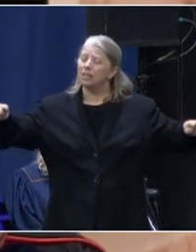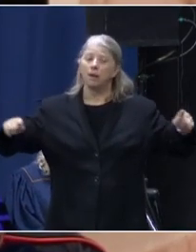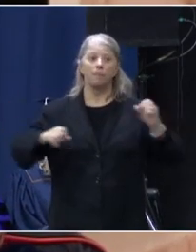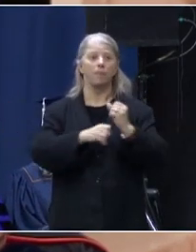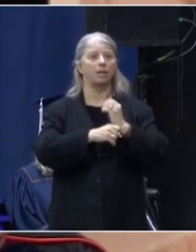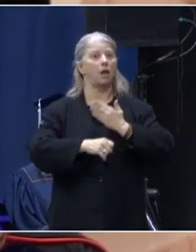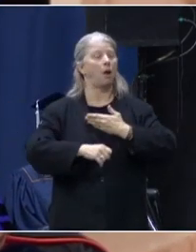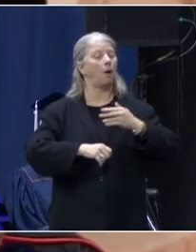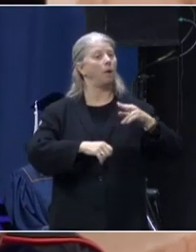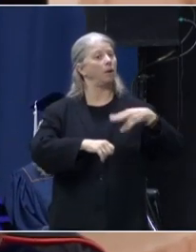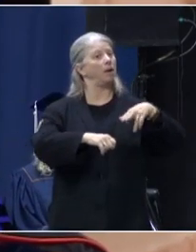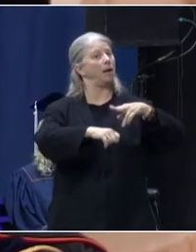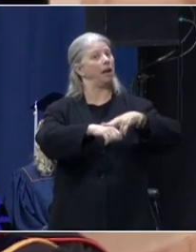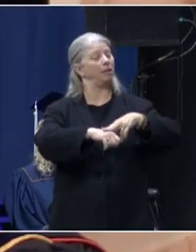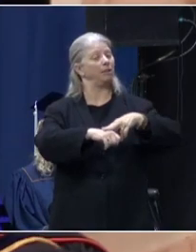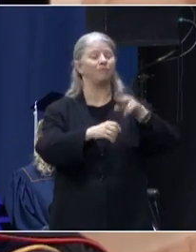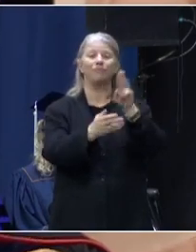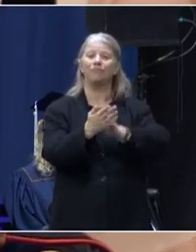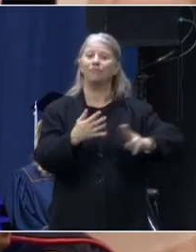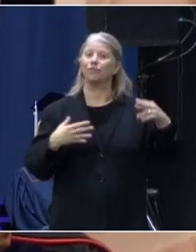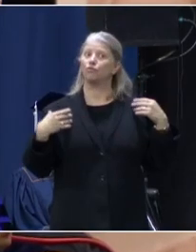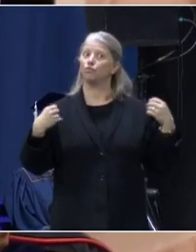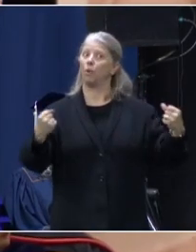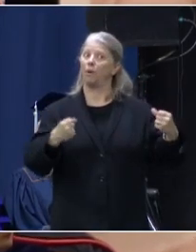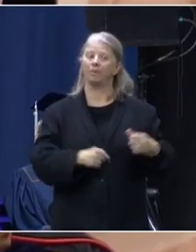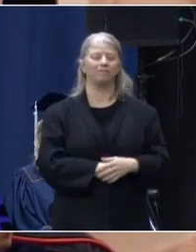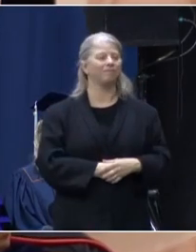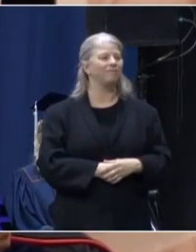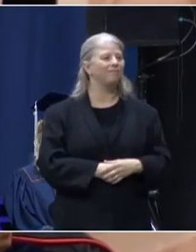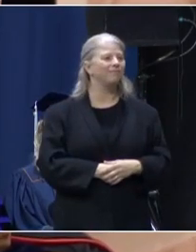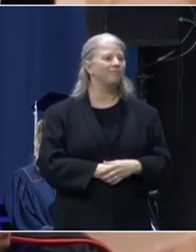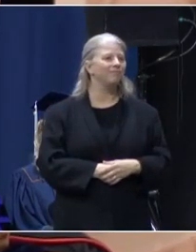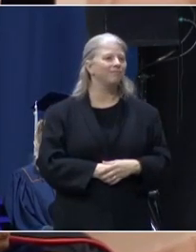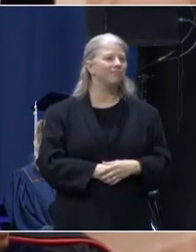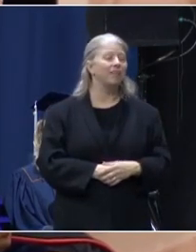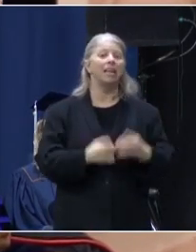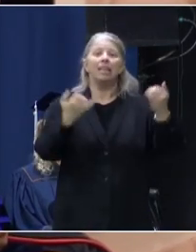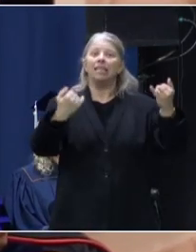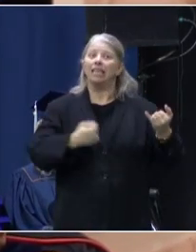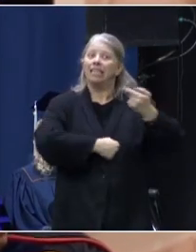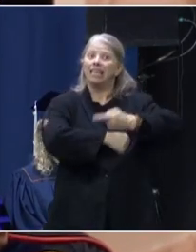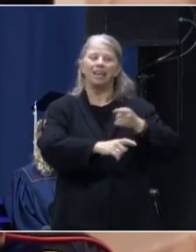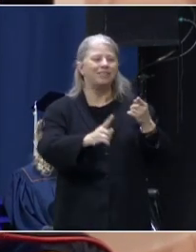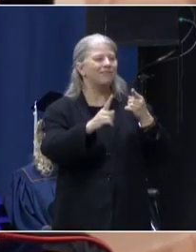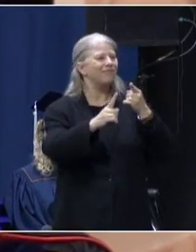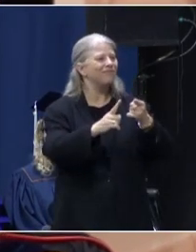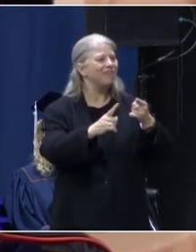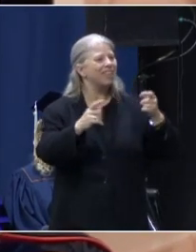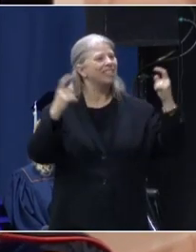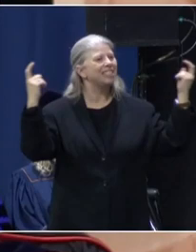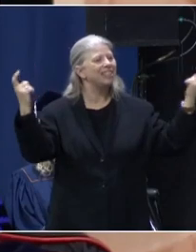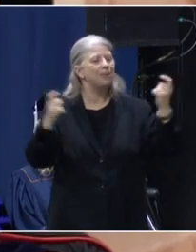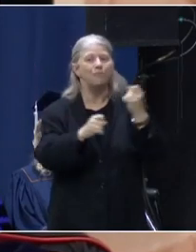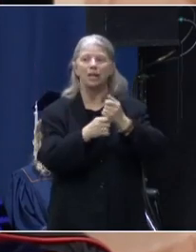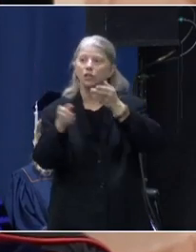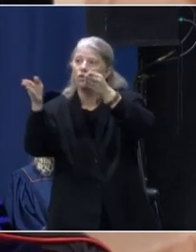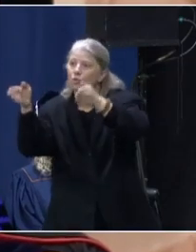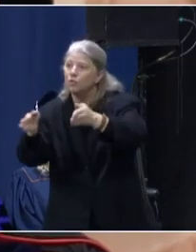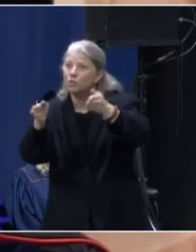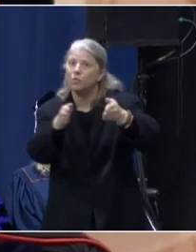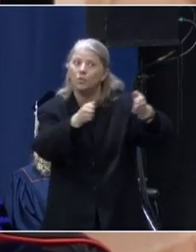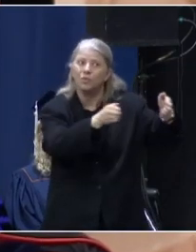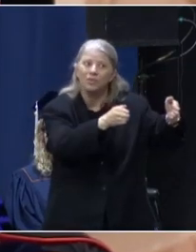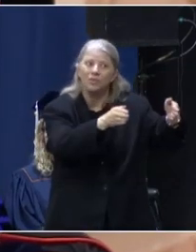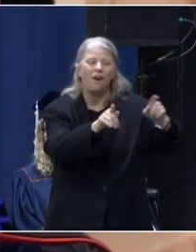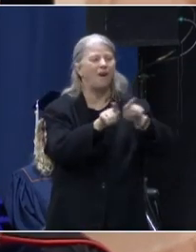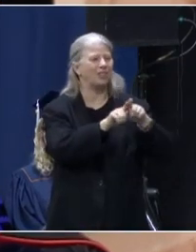our nation and university strong. And today is about celebrating what makes you individually and